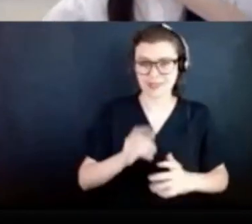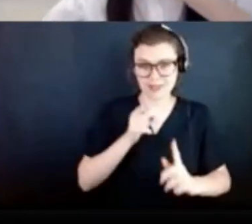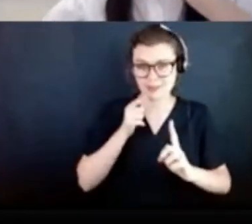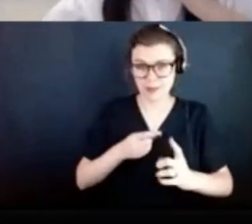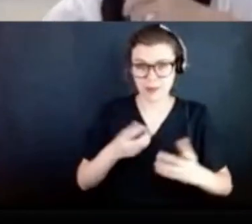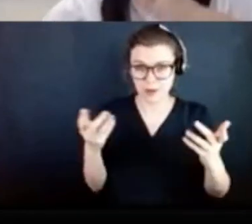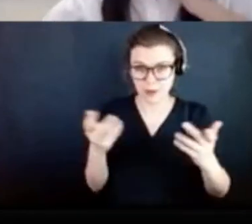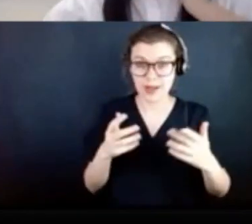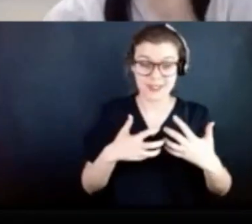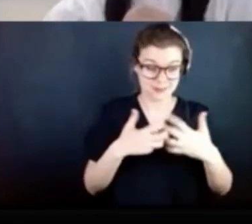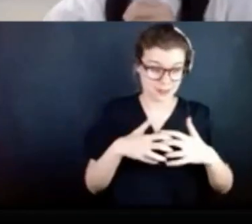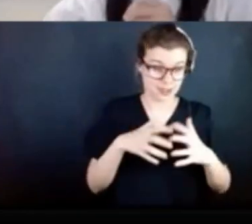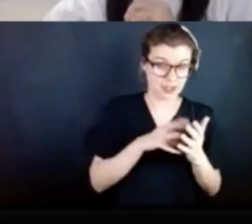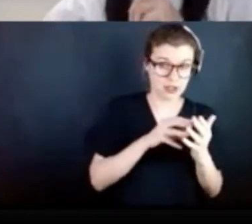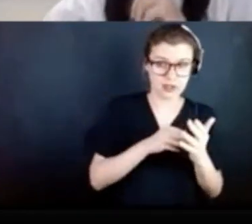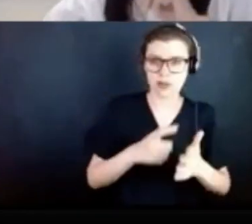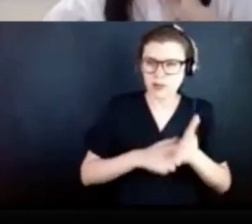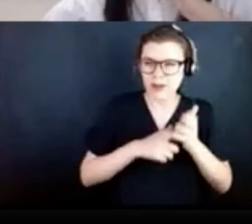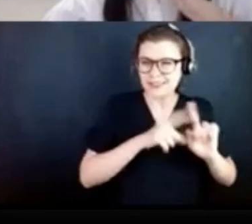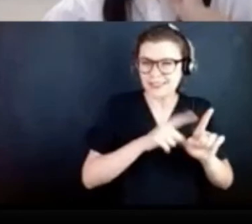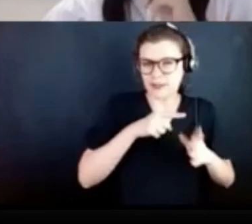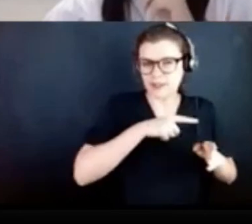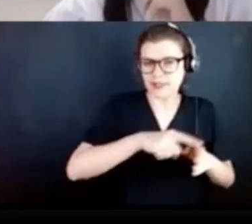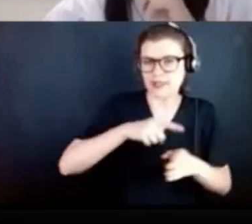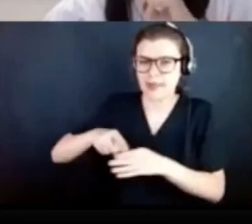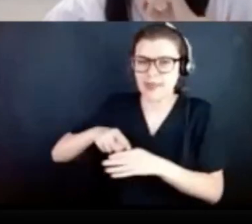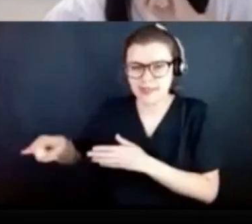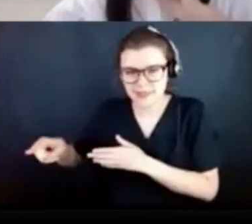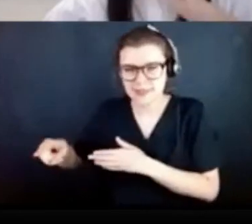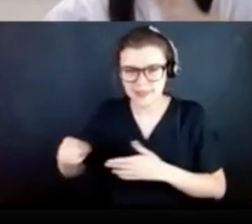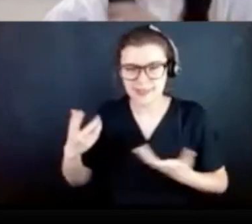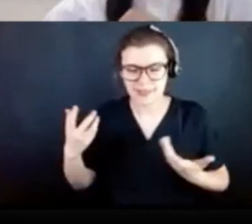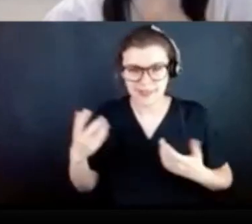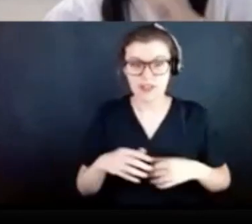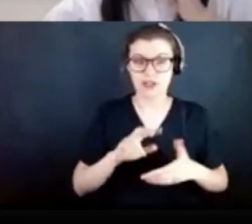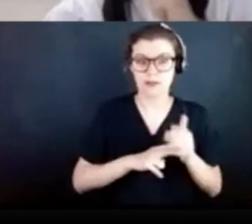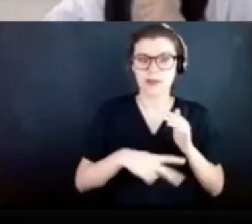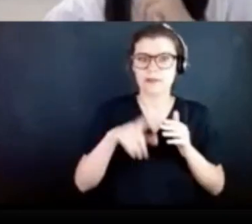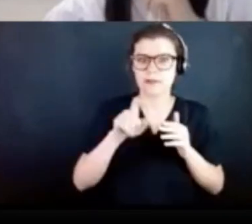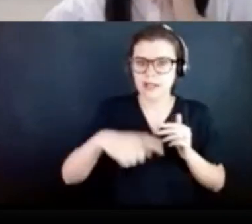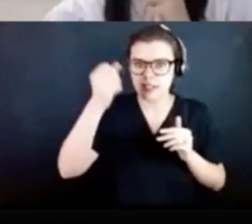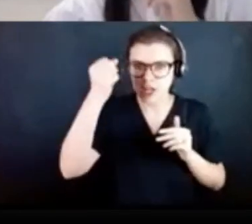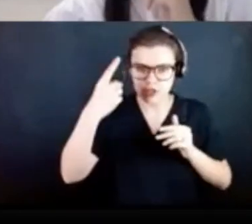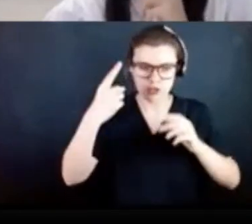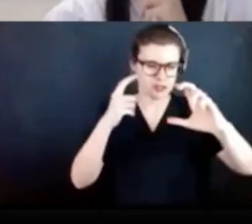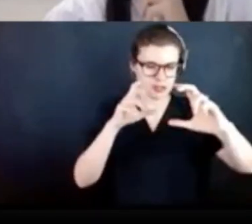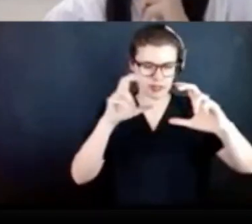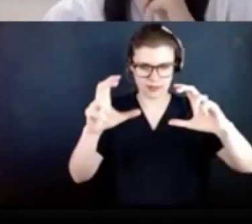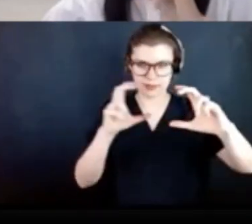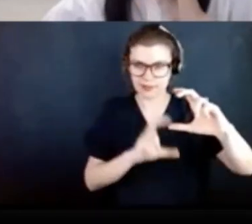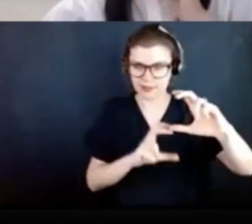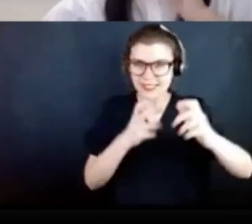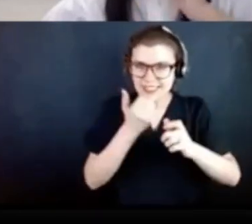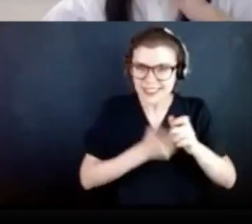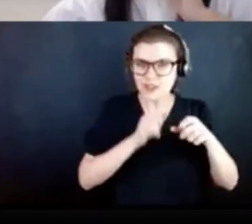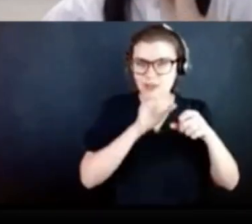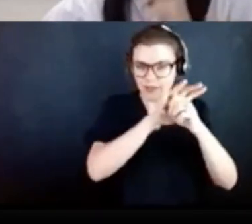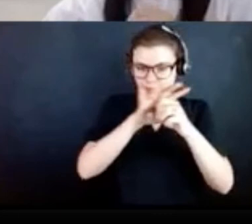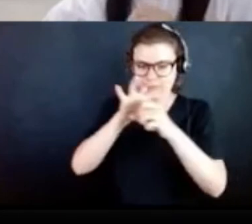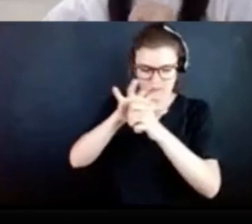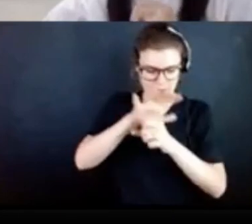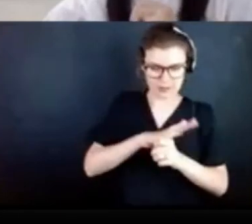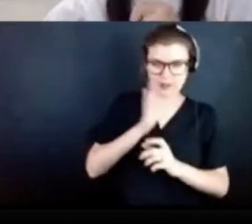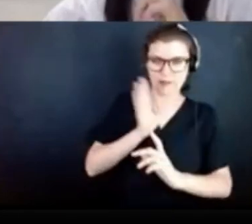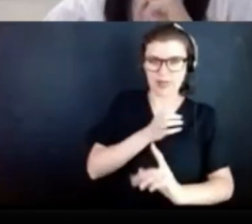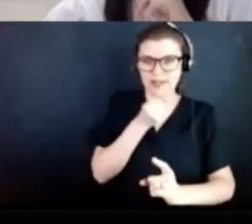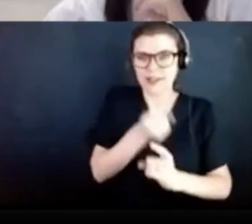an interdisciplinary area, and domain knowledge or the understanding of the application area plays a